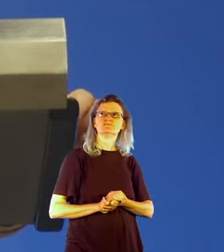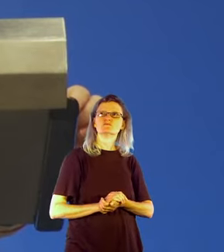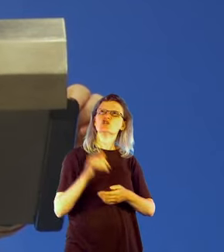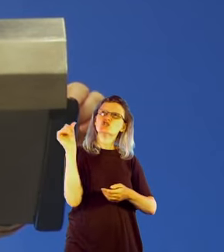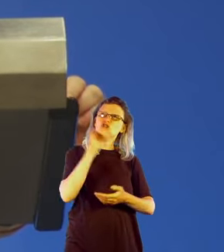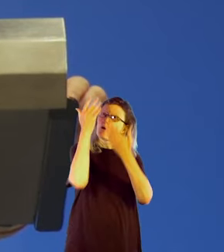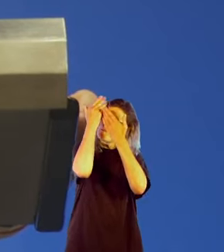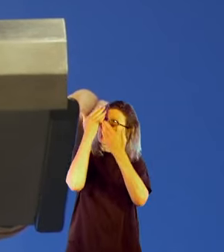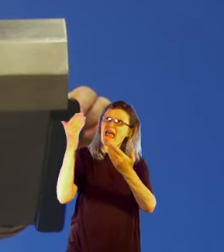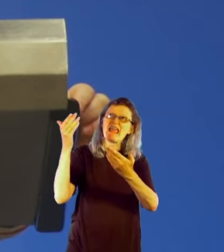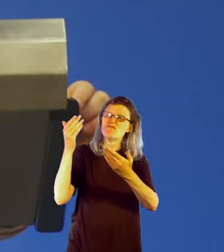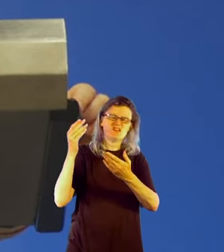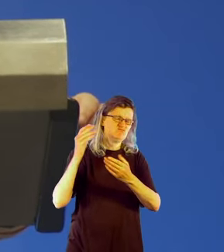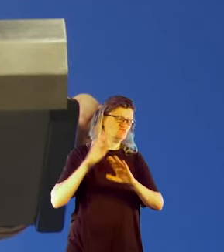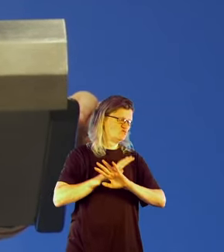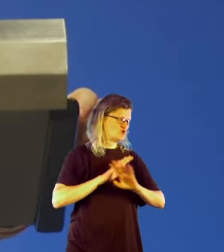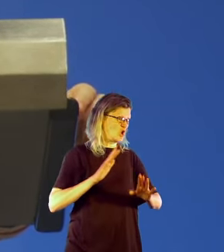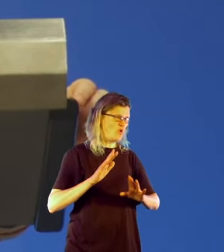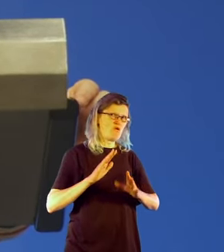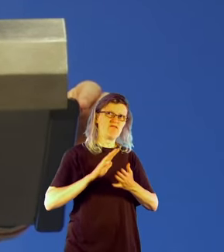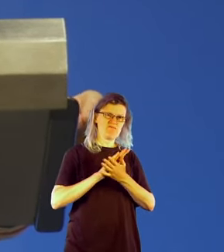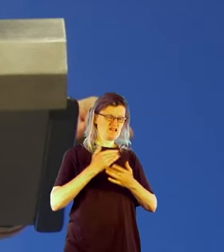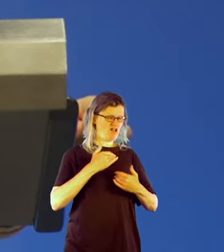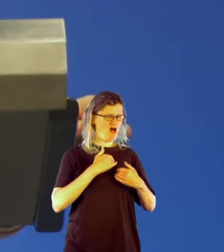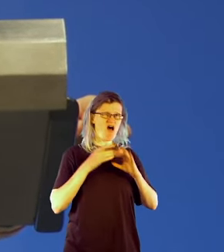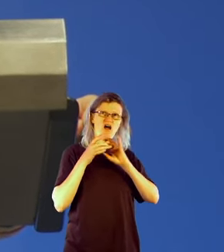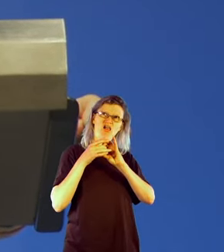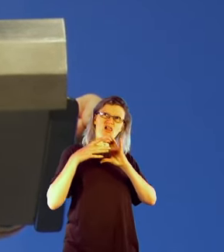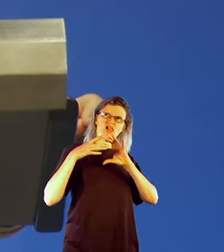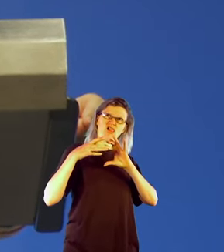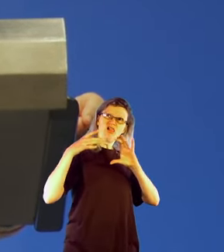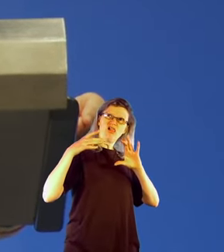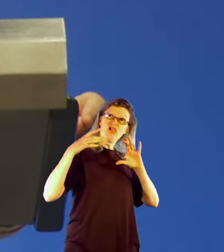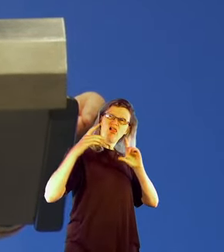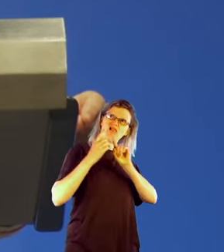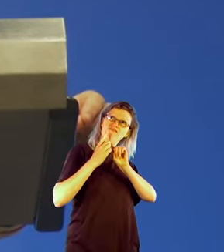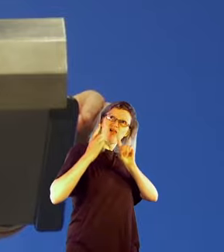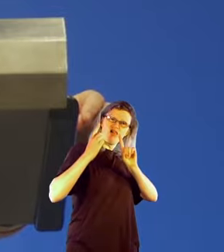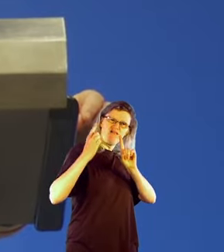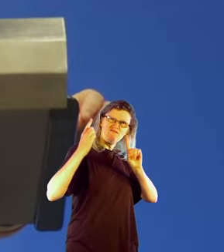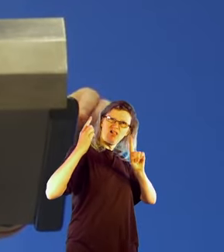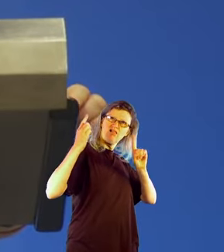our hearts turn further and further away from him.